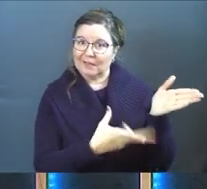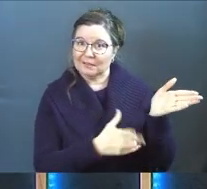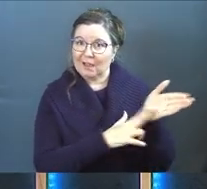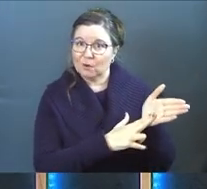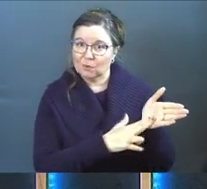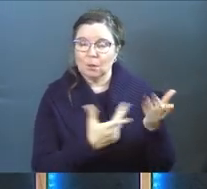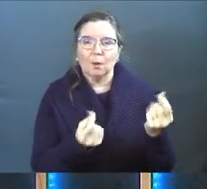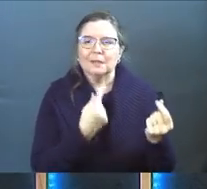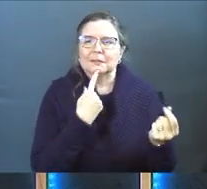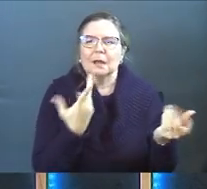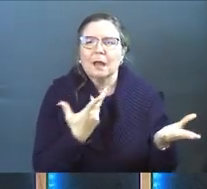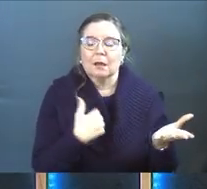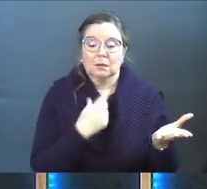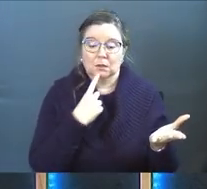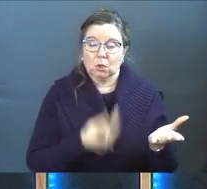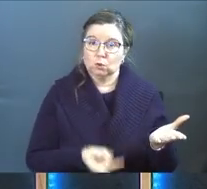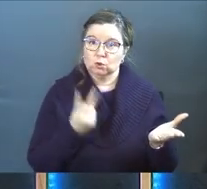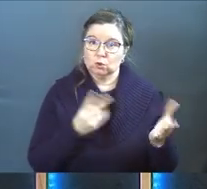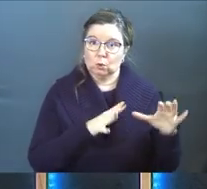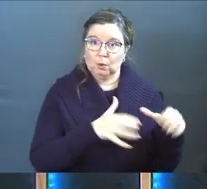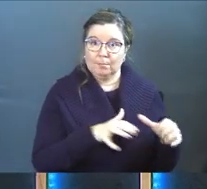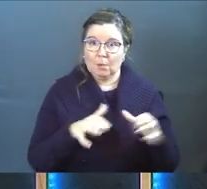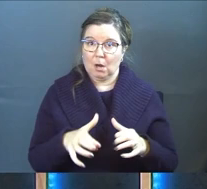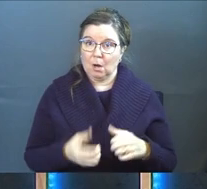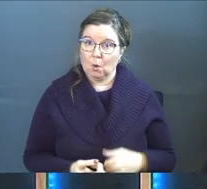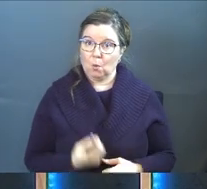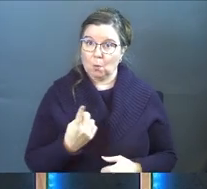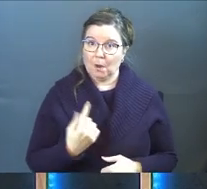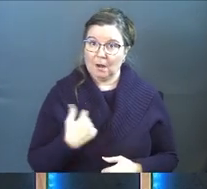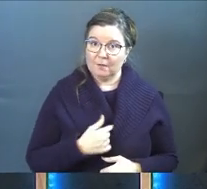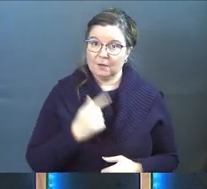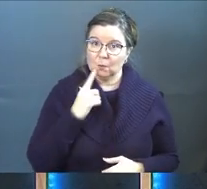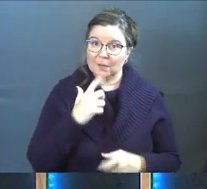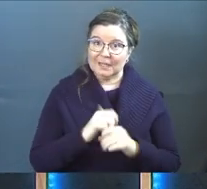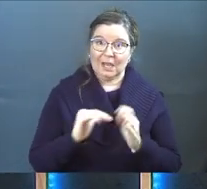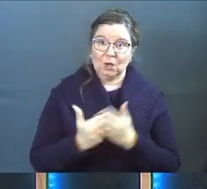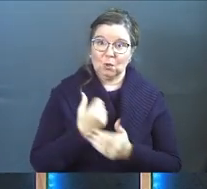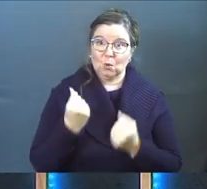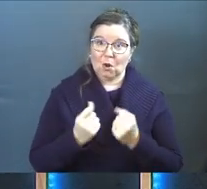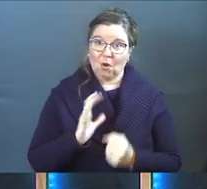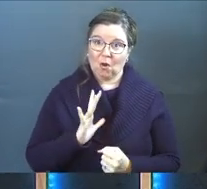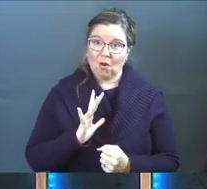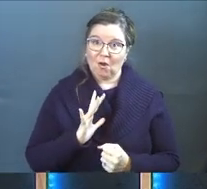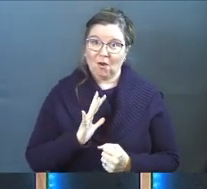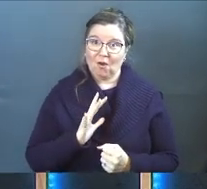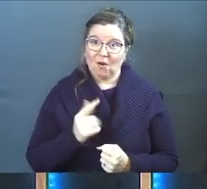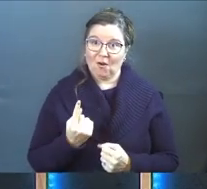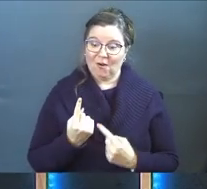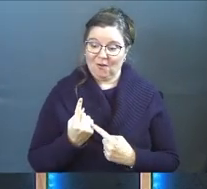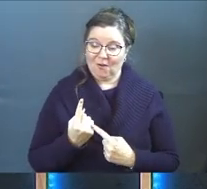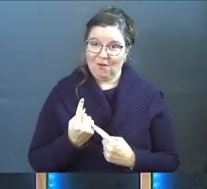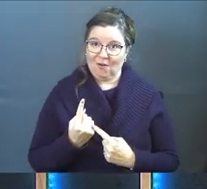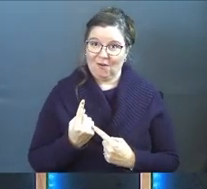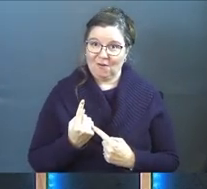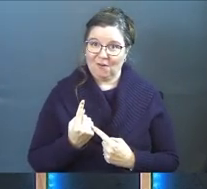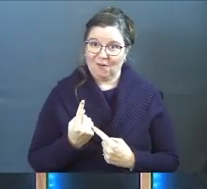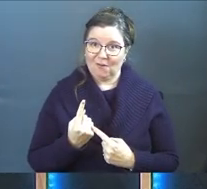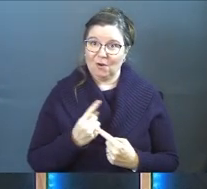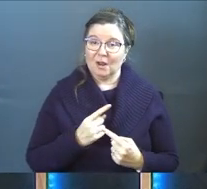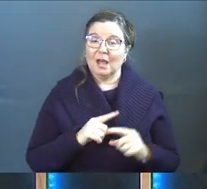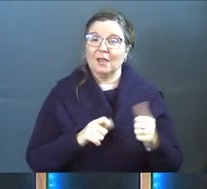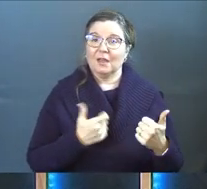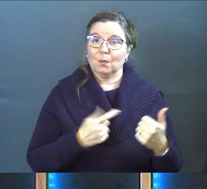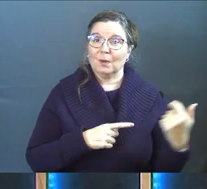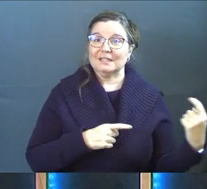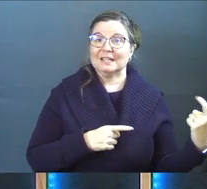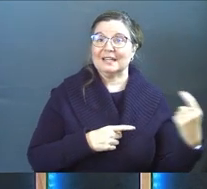contract. And what does it say? It says there's two parties here. One of us is going to get a new car, and the other of us, or one of us is going to give you a